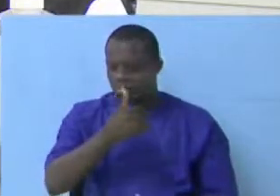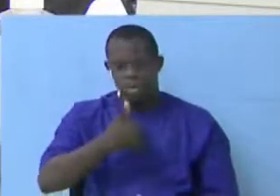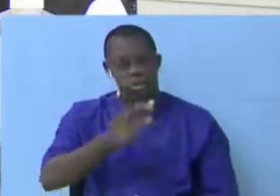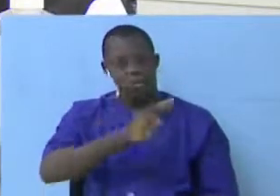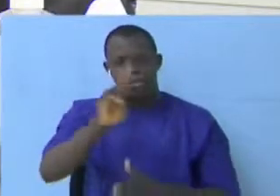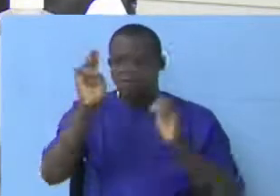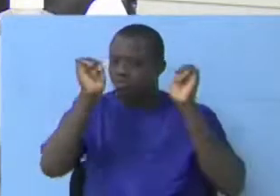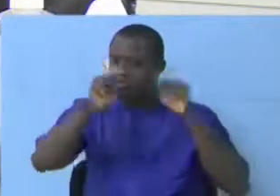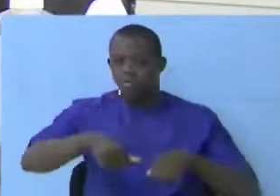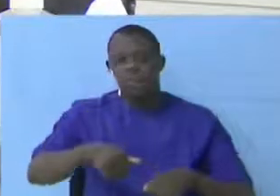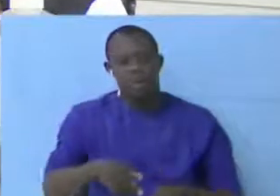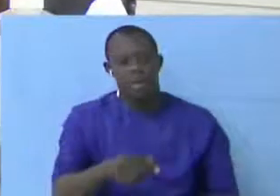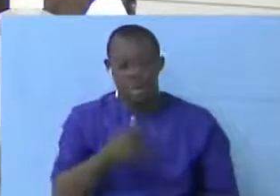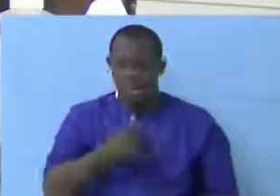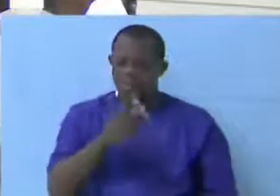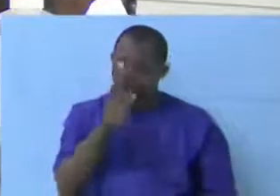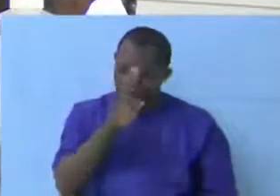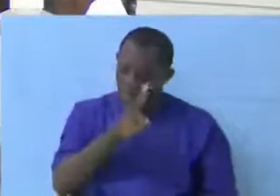I tried,